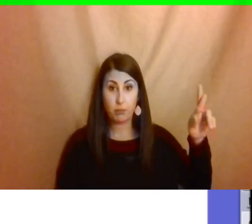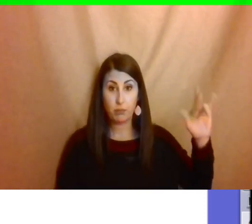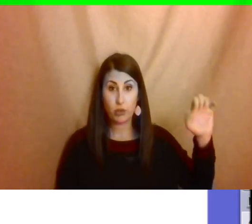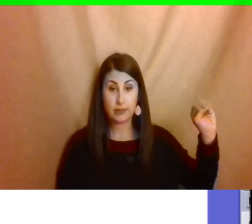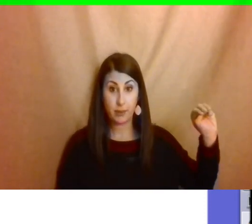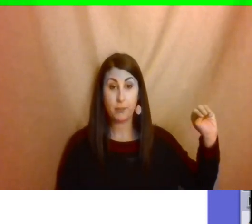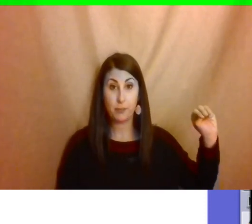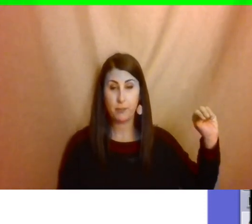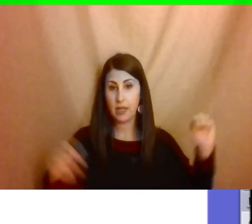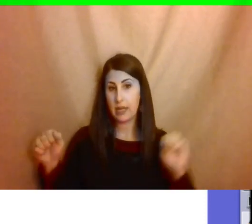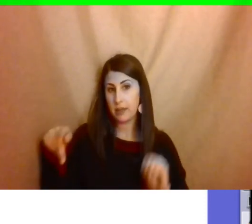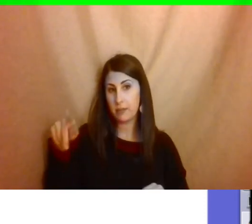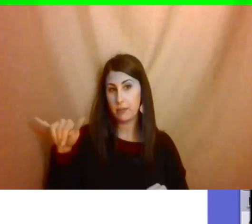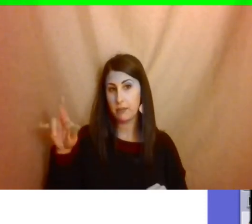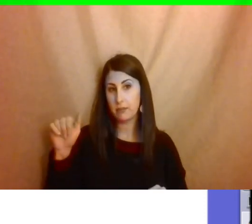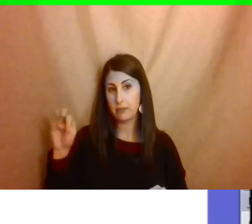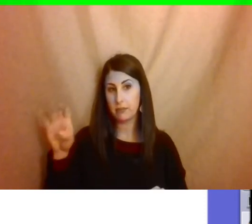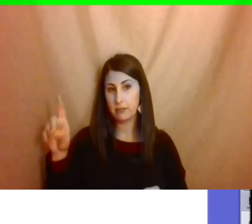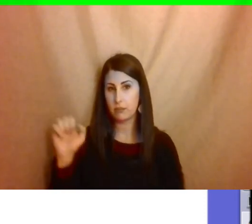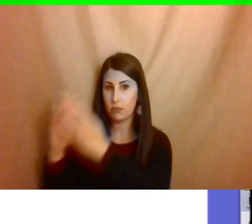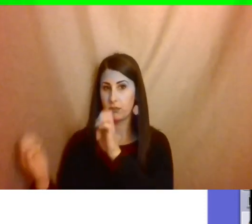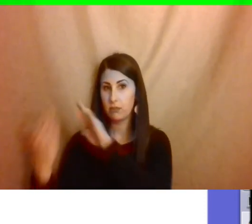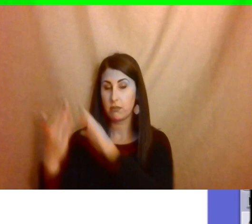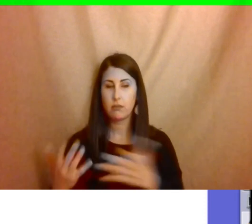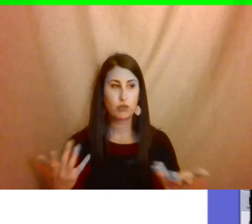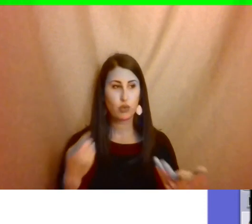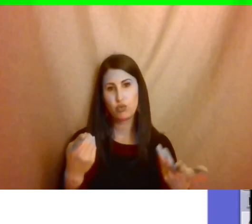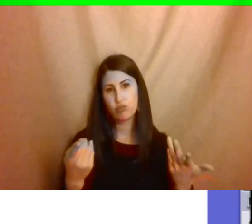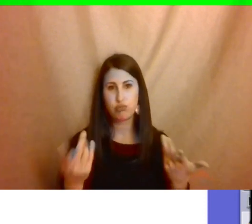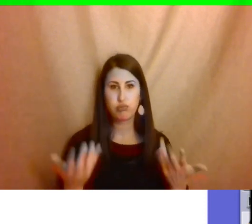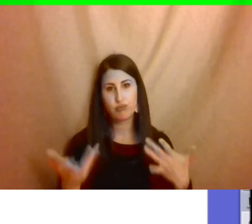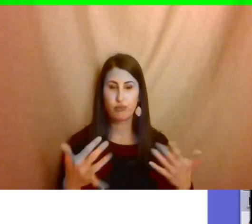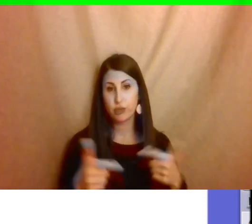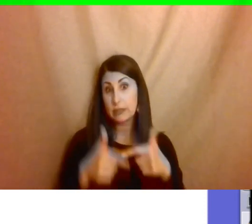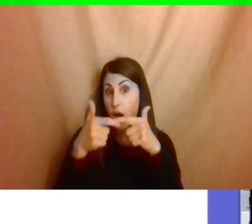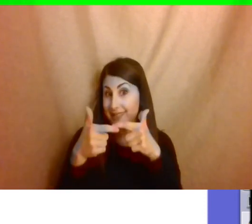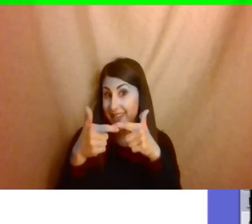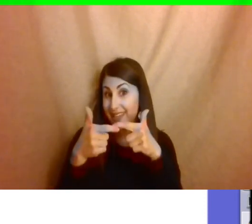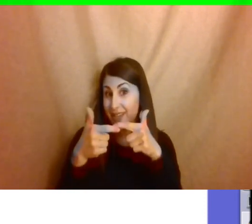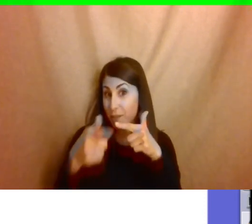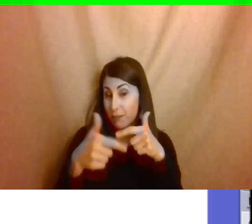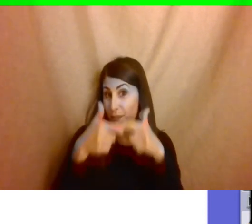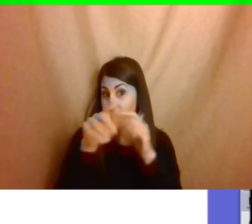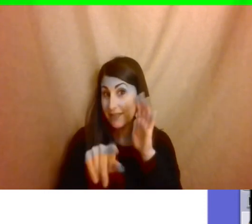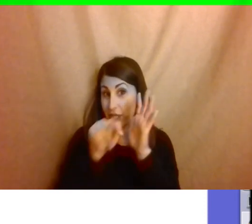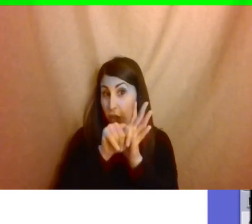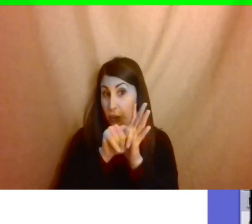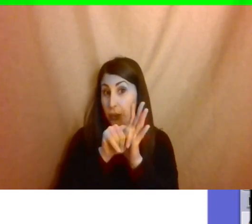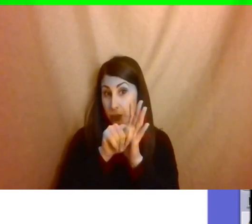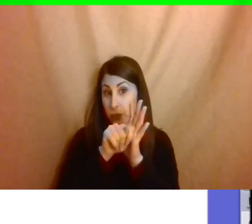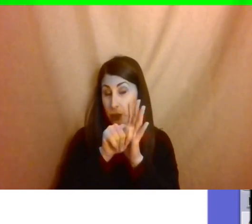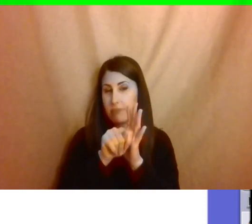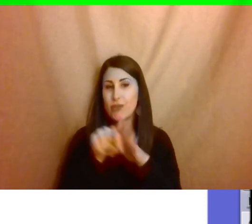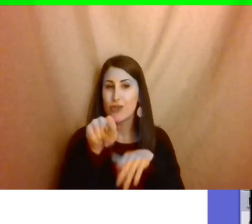pause this video, so that you can try writing down what the differences are, and then press play again so that I can write them down for you as